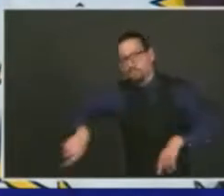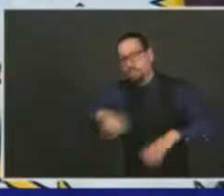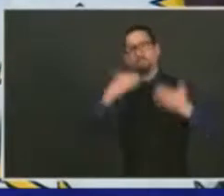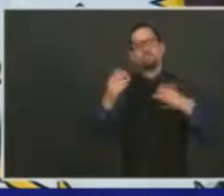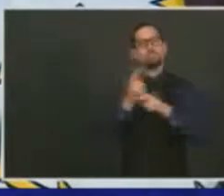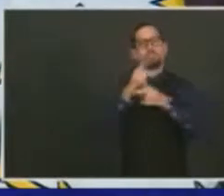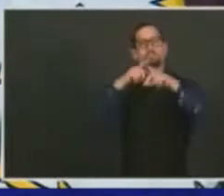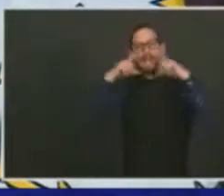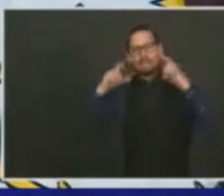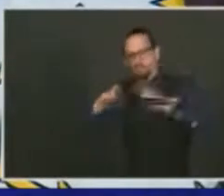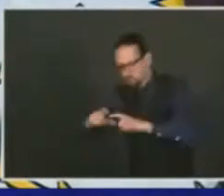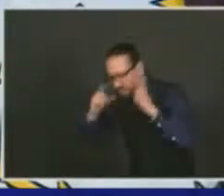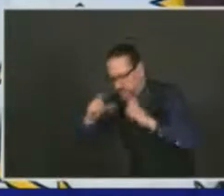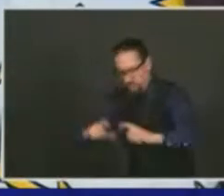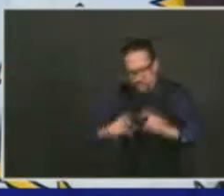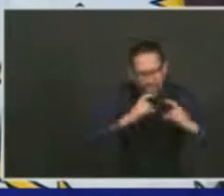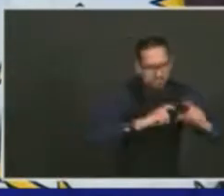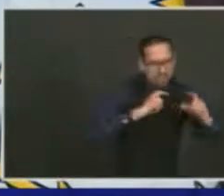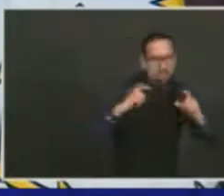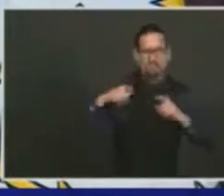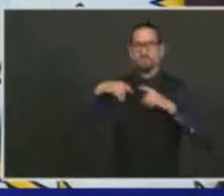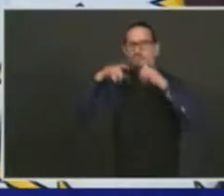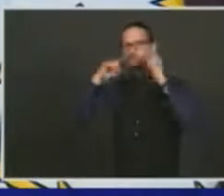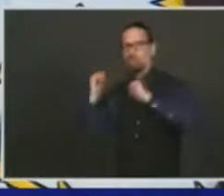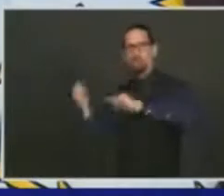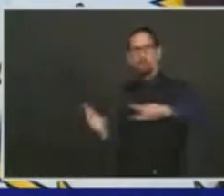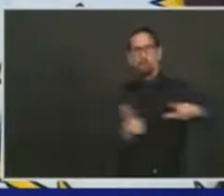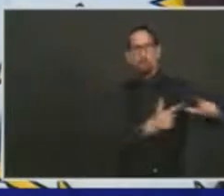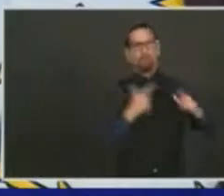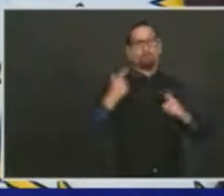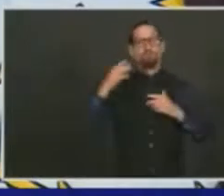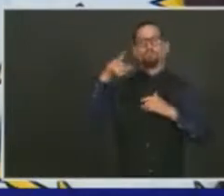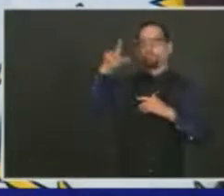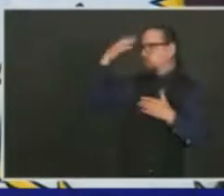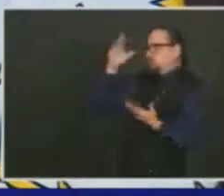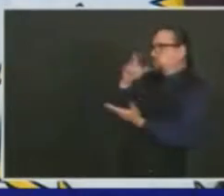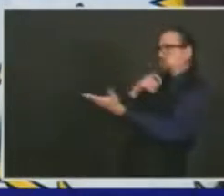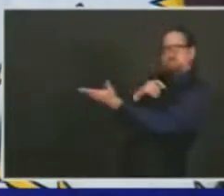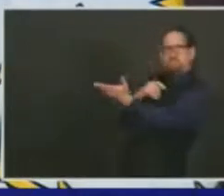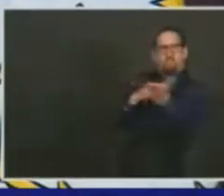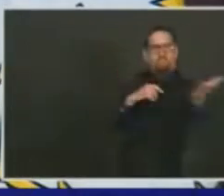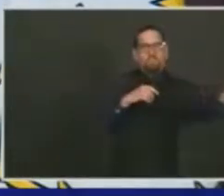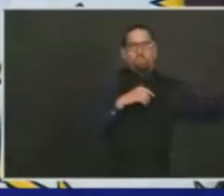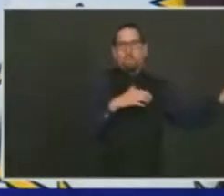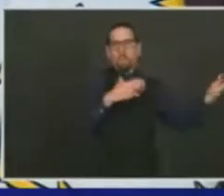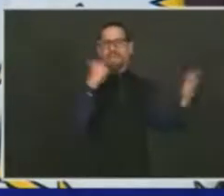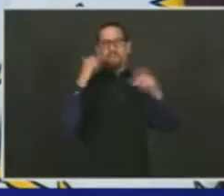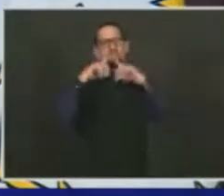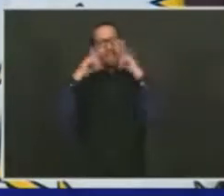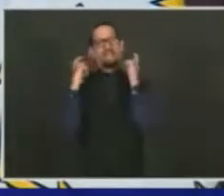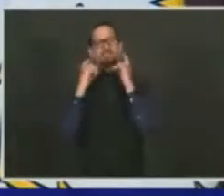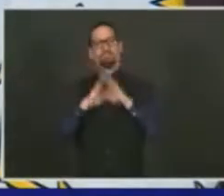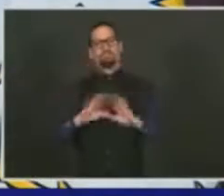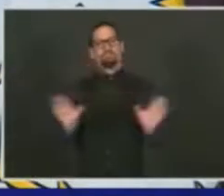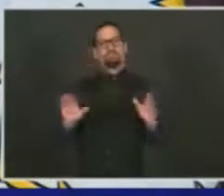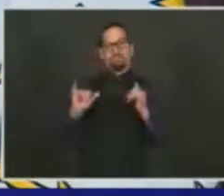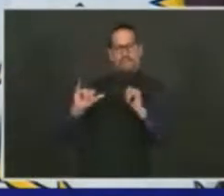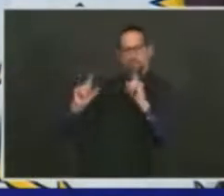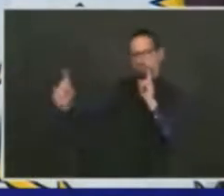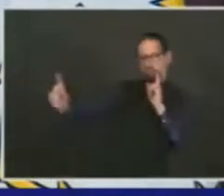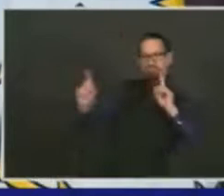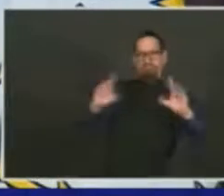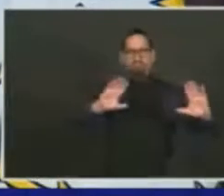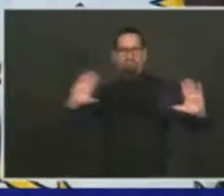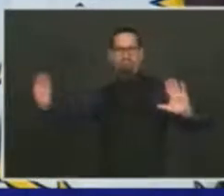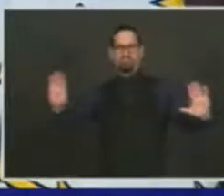It's become political. That's unfortunate. I'm just going to tell you the facts right now. Not my opinion, just the